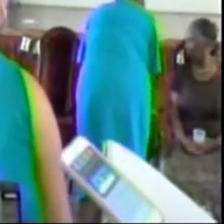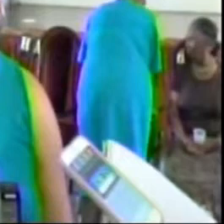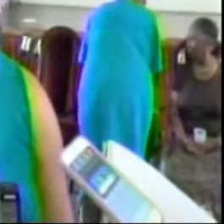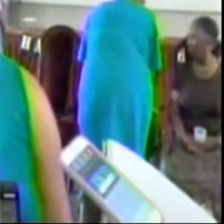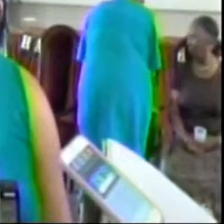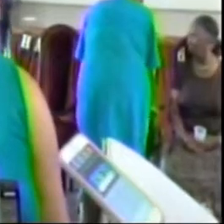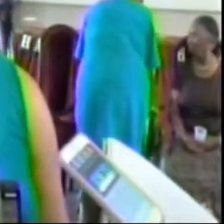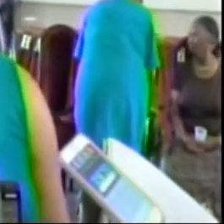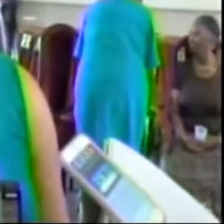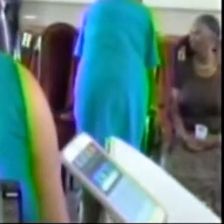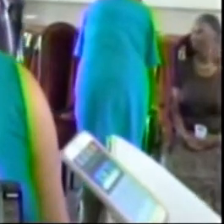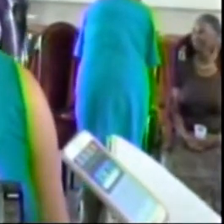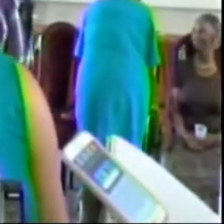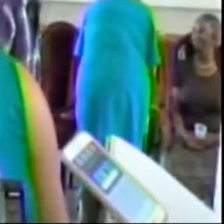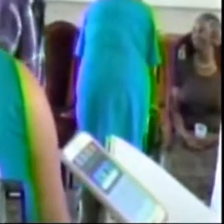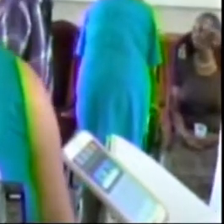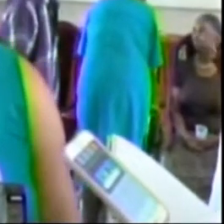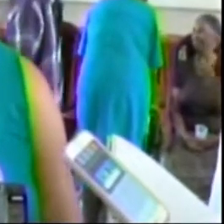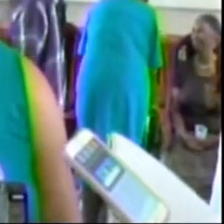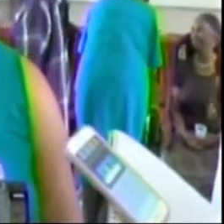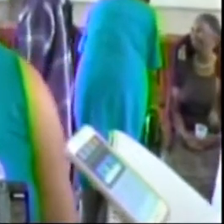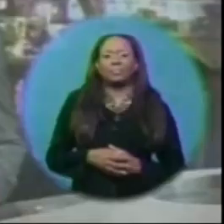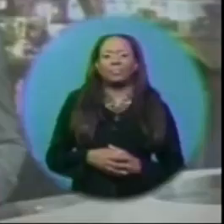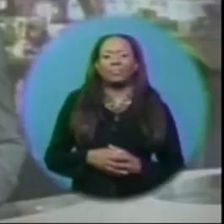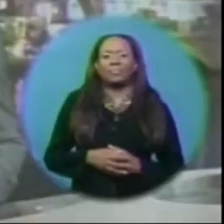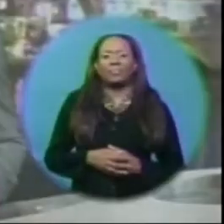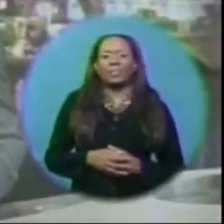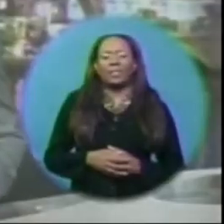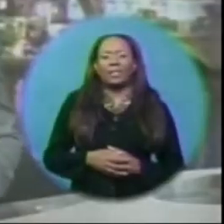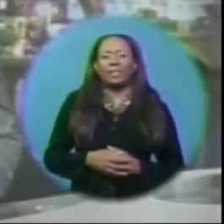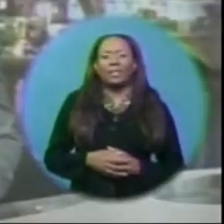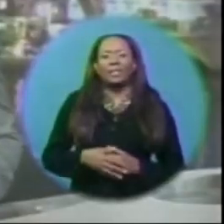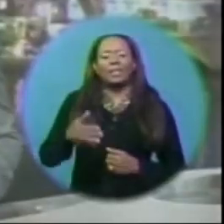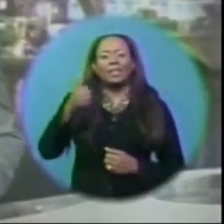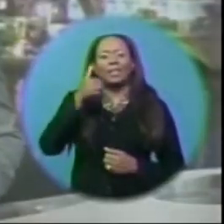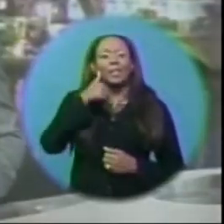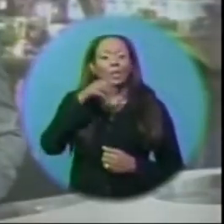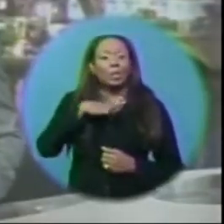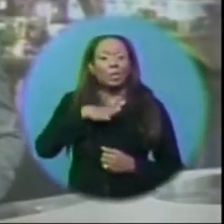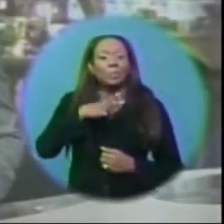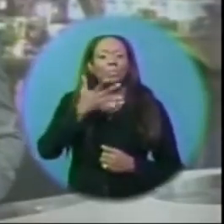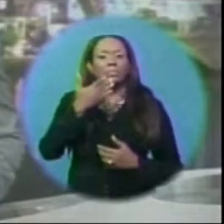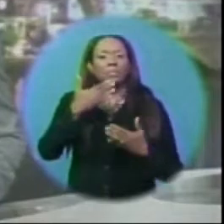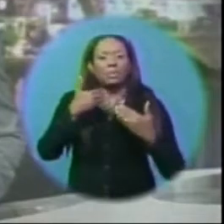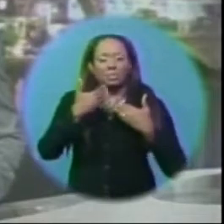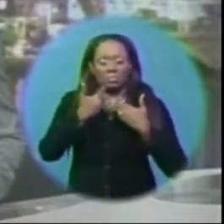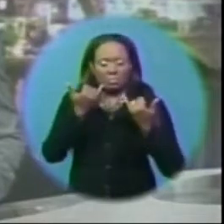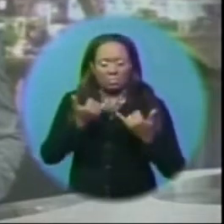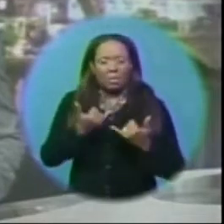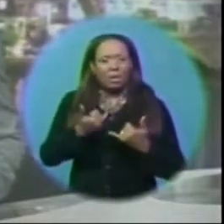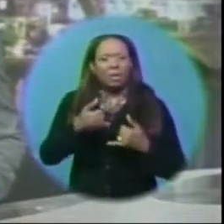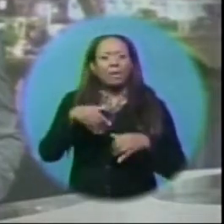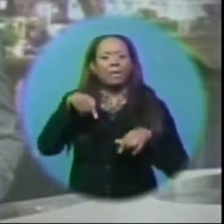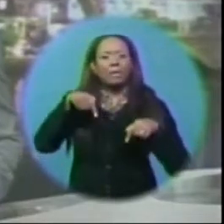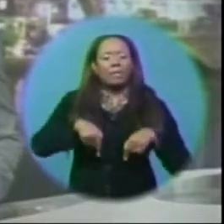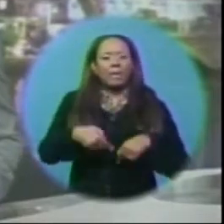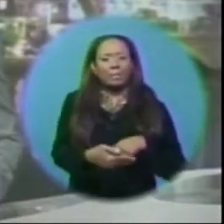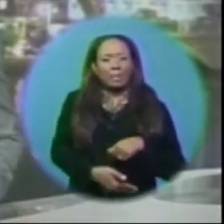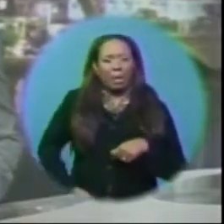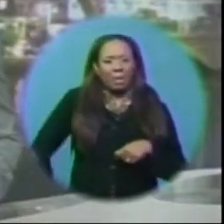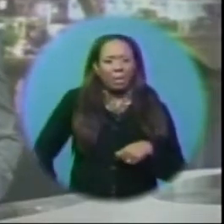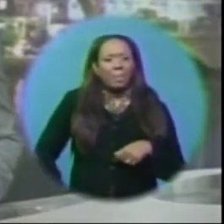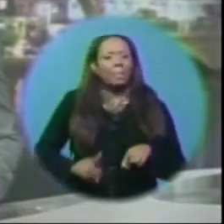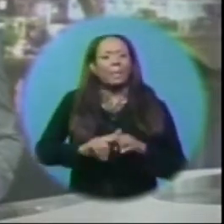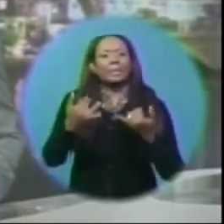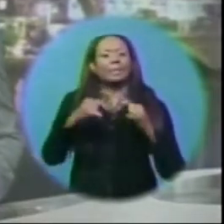the other delicacies and fine dining, she's not for that. Can't beat those pigtails. Well, Ms. Wood says Ms. Downey, who is an amputee, is still